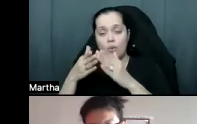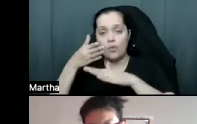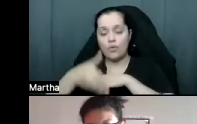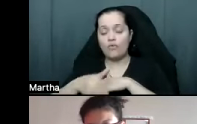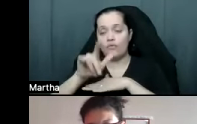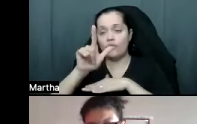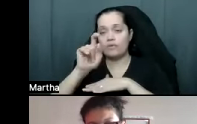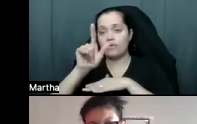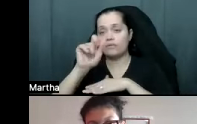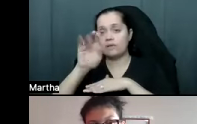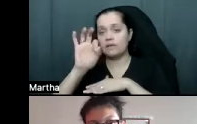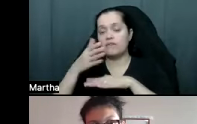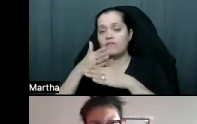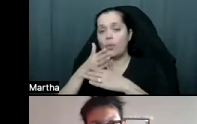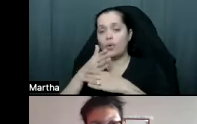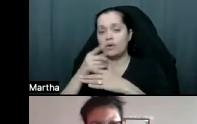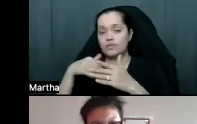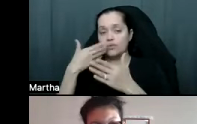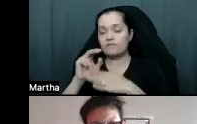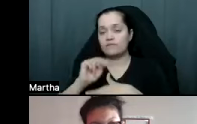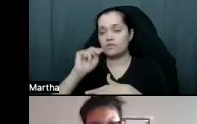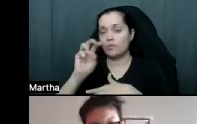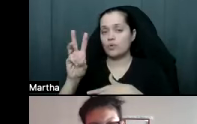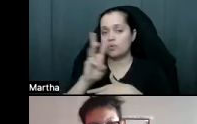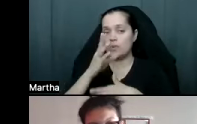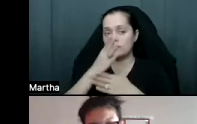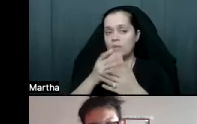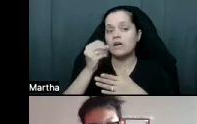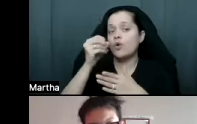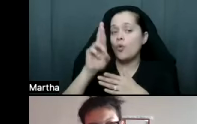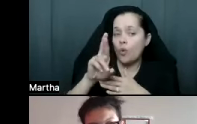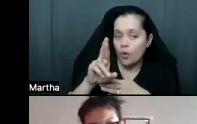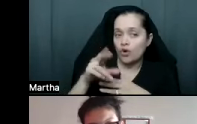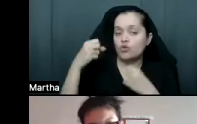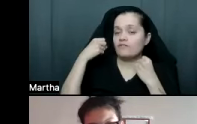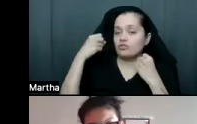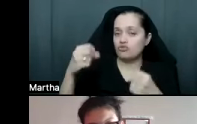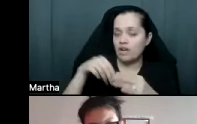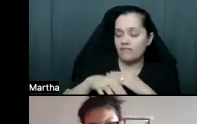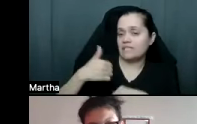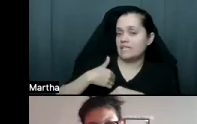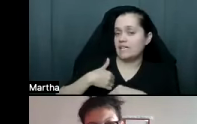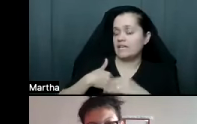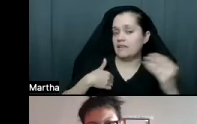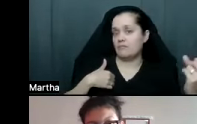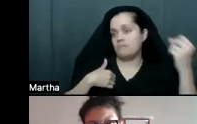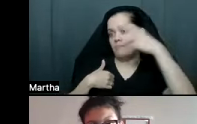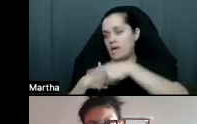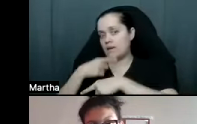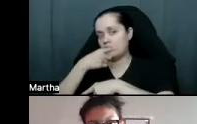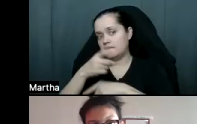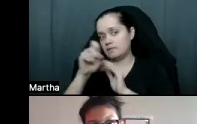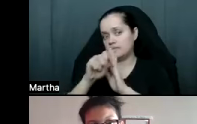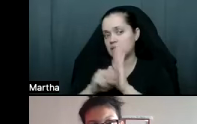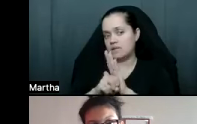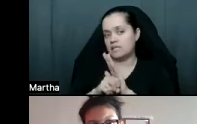of the Woods to get to this northwest angle, or you have to drive into Canada and then back into the United States by going